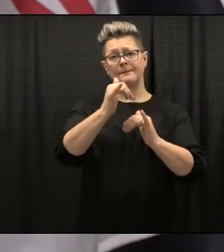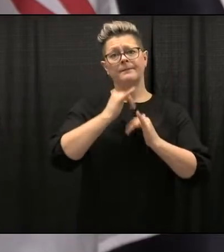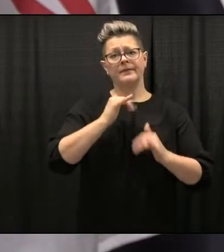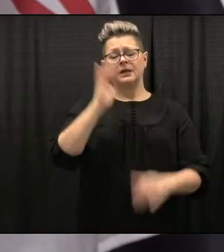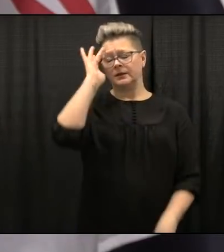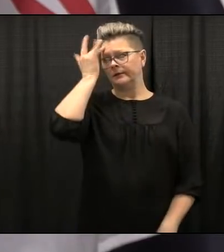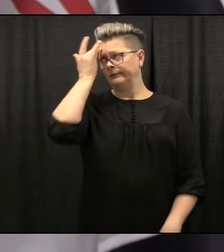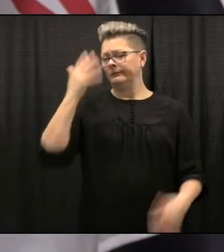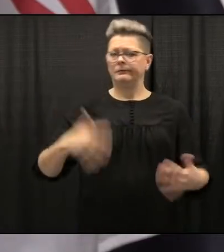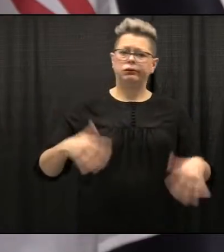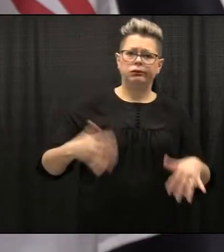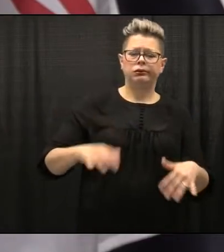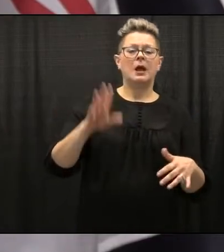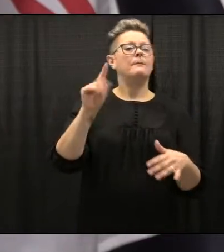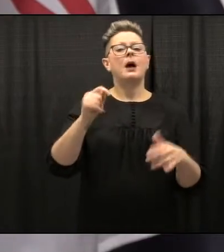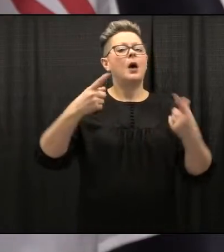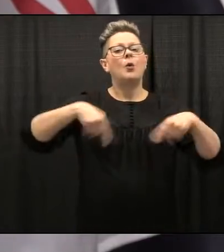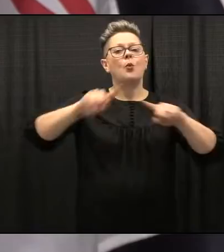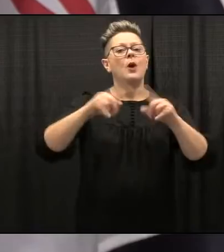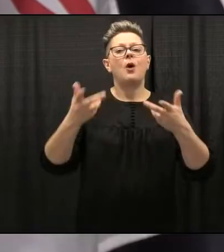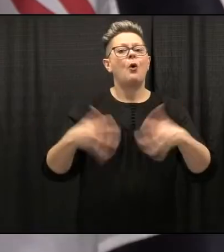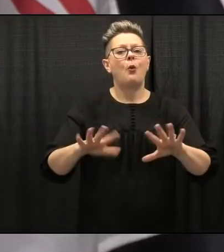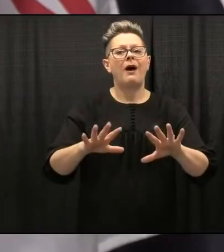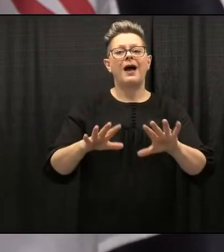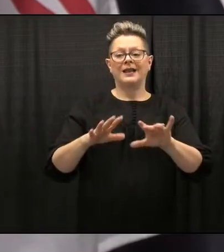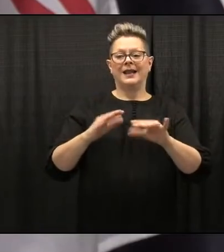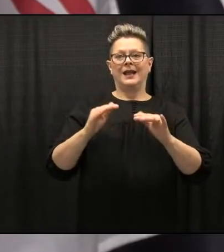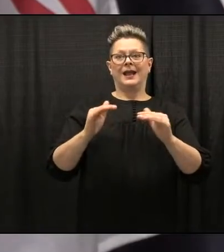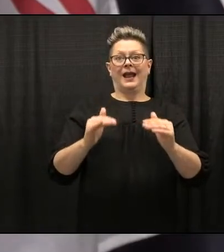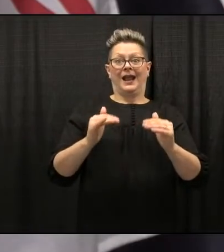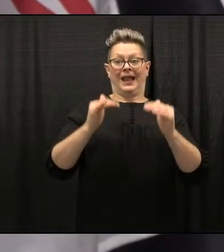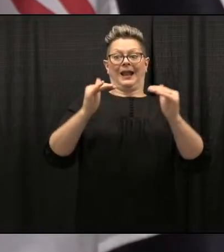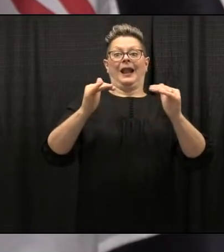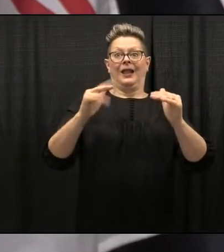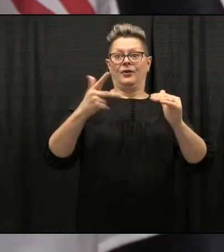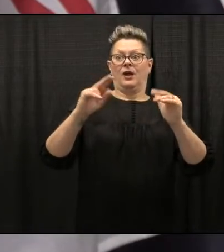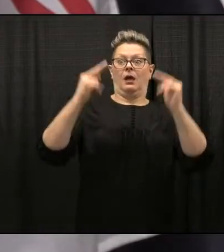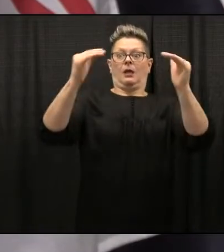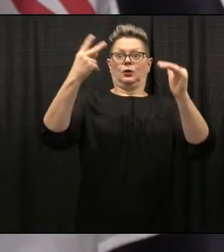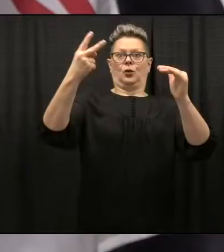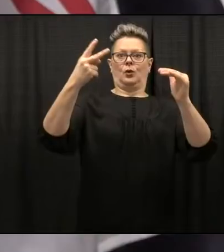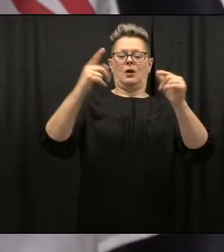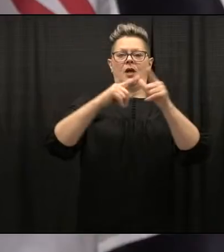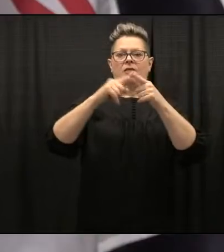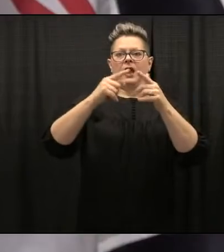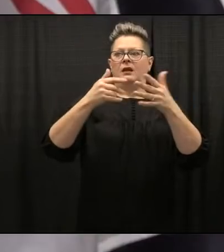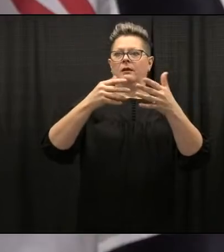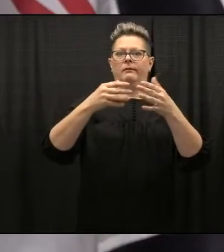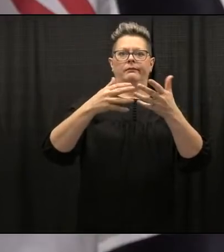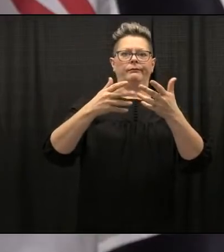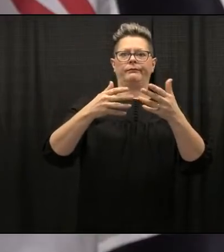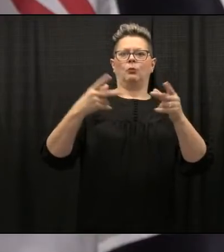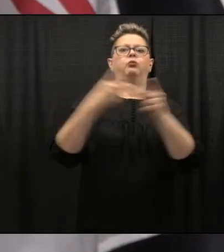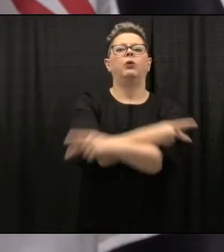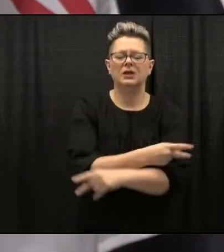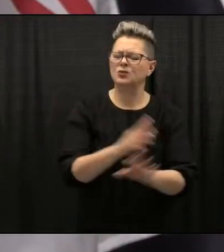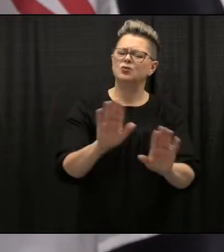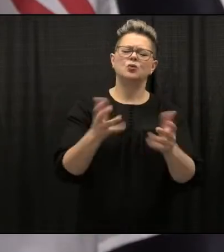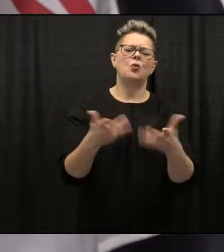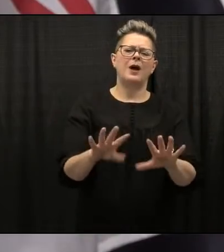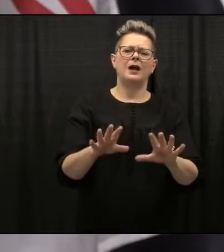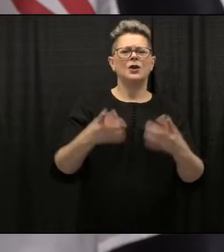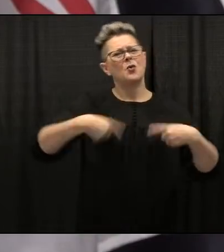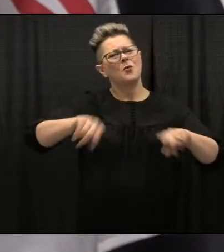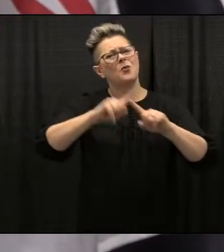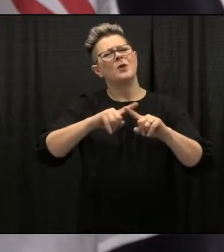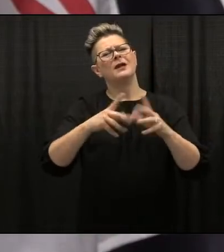The last thing anyone wants is to have a setback in the final mile because we move too fast. We all want to get back to doing the things we love, and